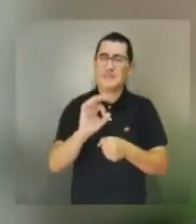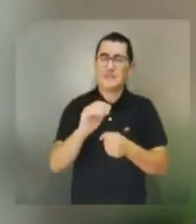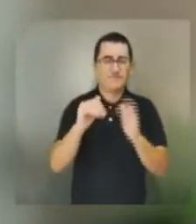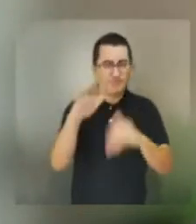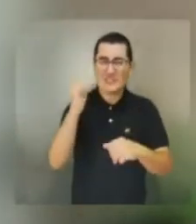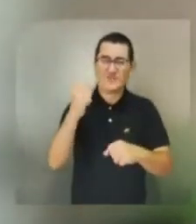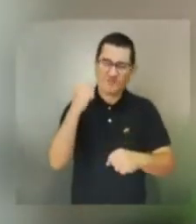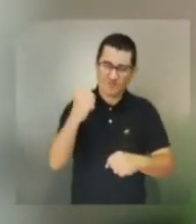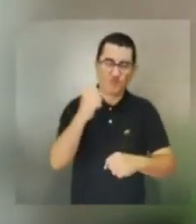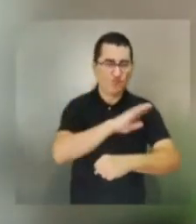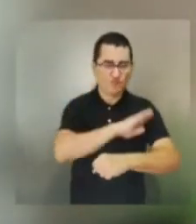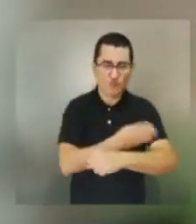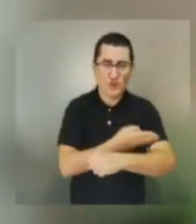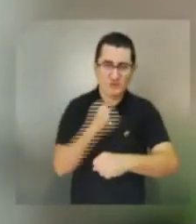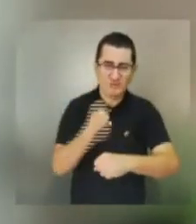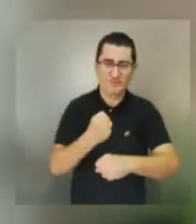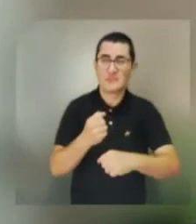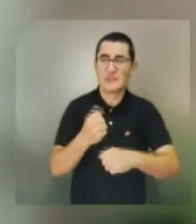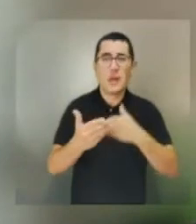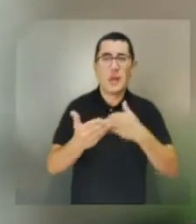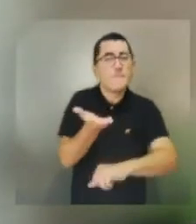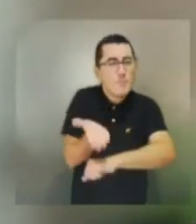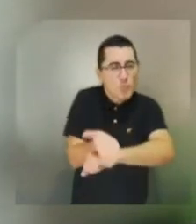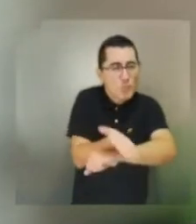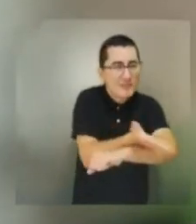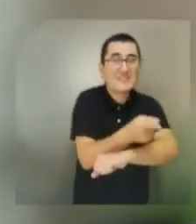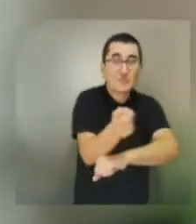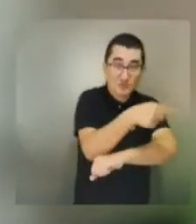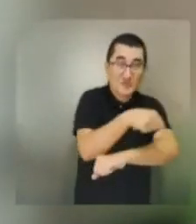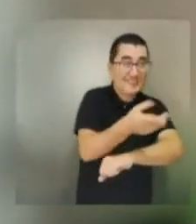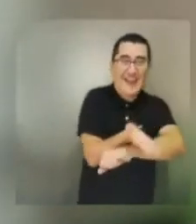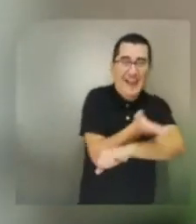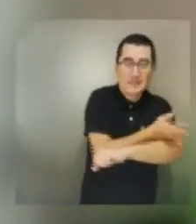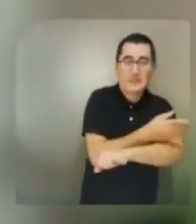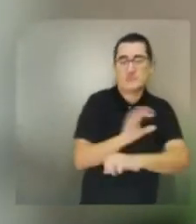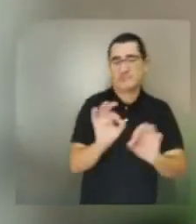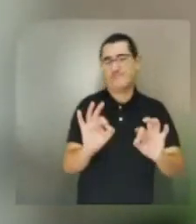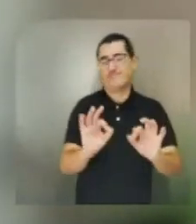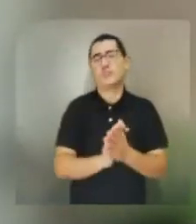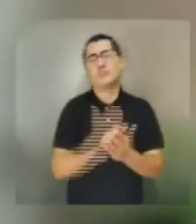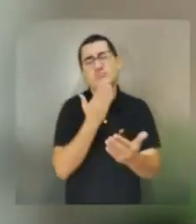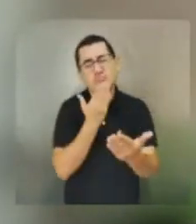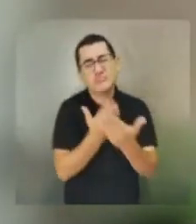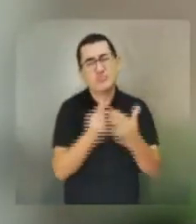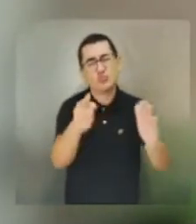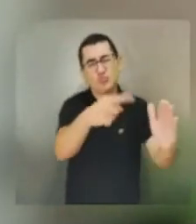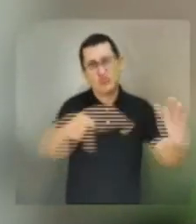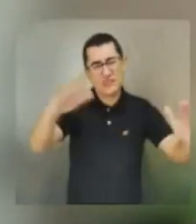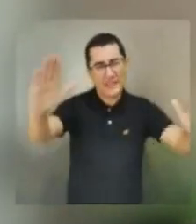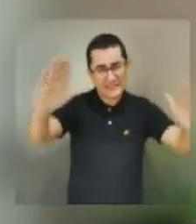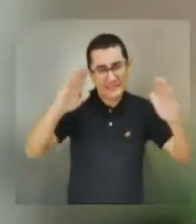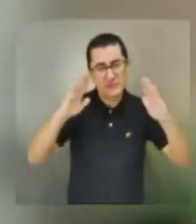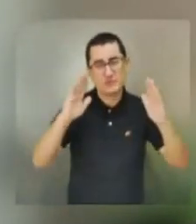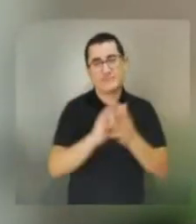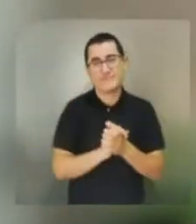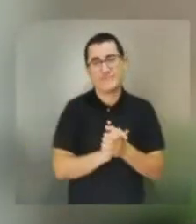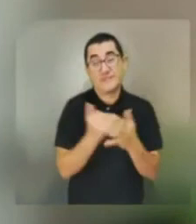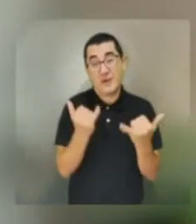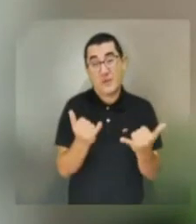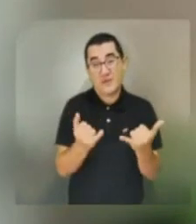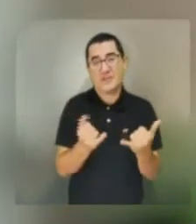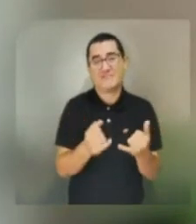just work very hard in respect to the preliminary proposal. So that's all for my part. Thanks a lot.